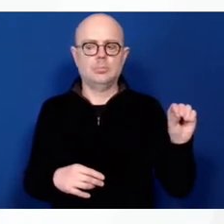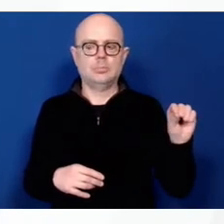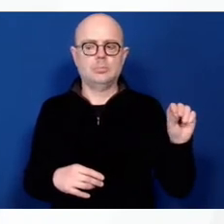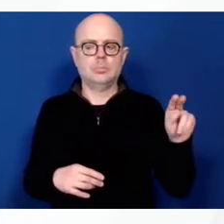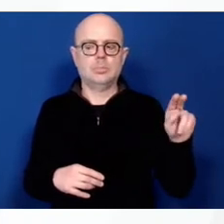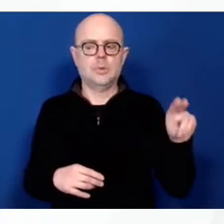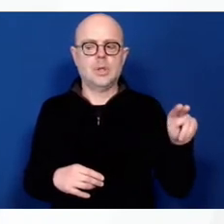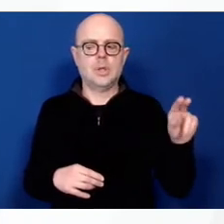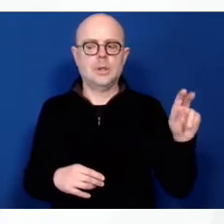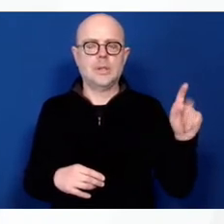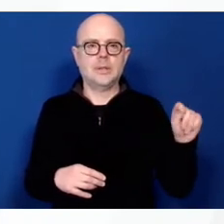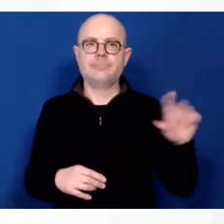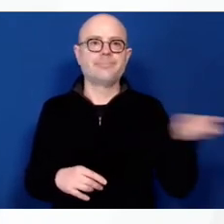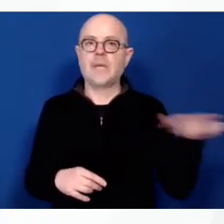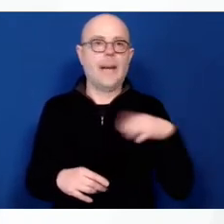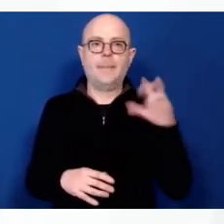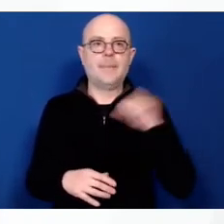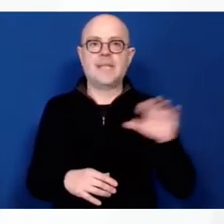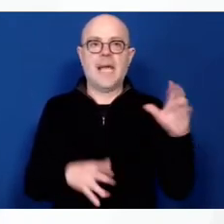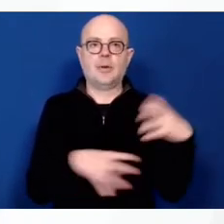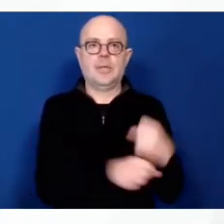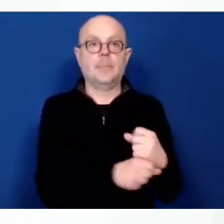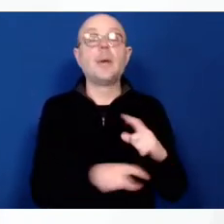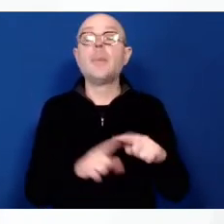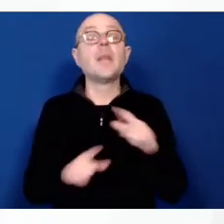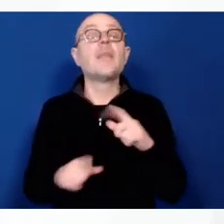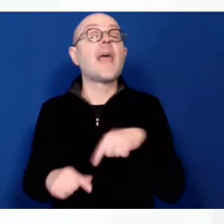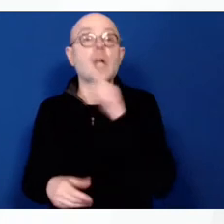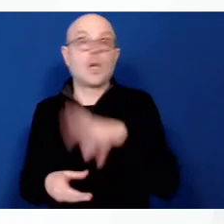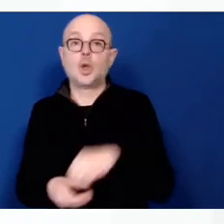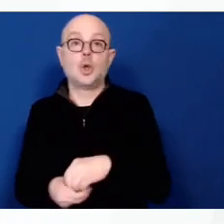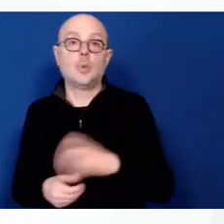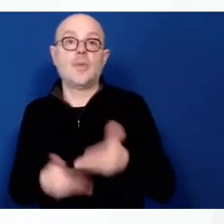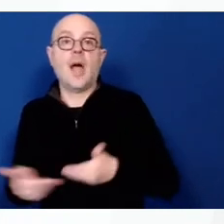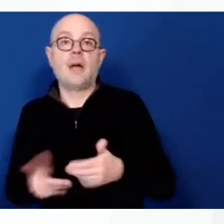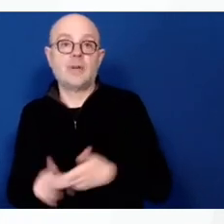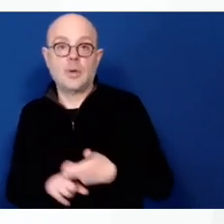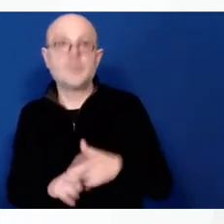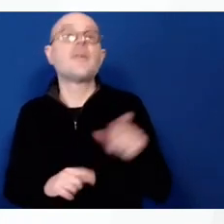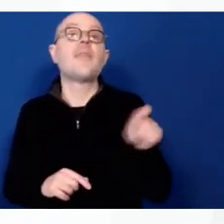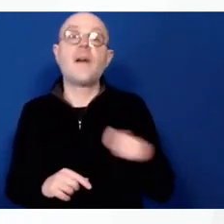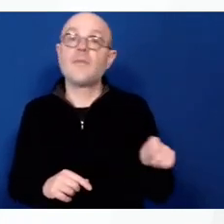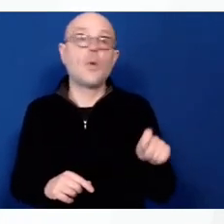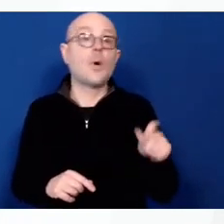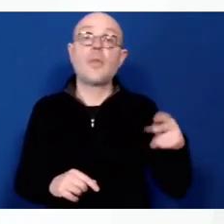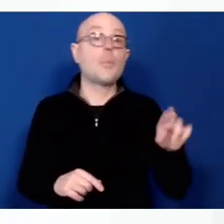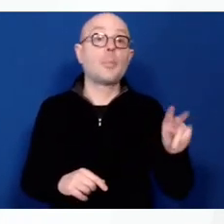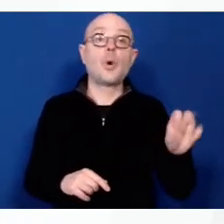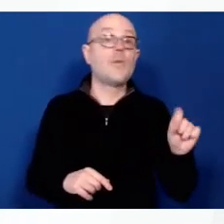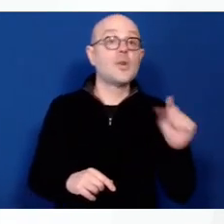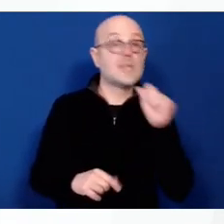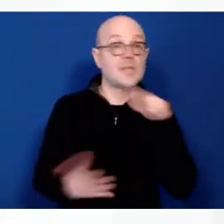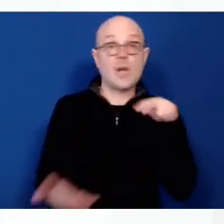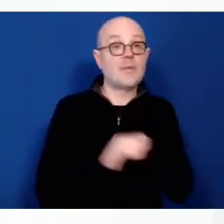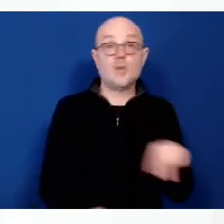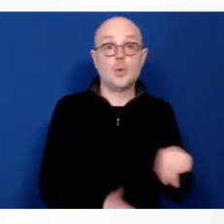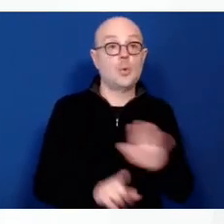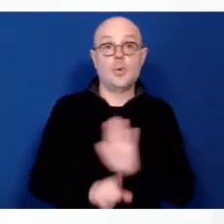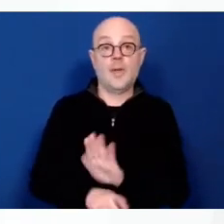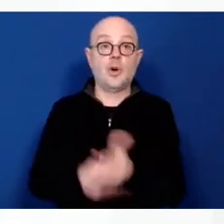not included in the hiring plan requirements and are therefore not reviewed at the provost level, when the focus of the work is to